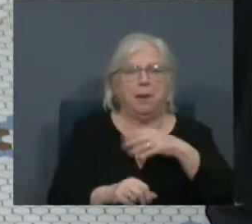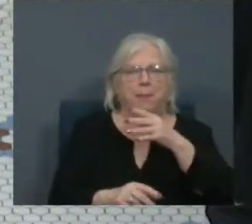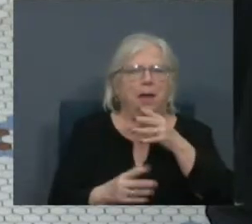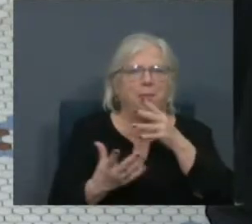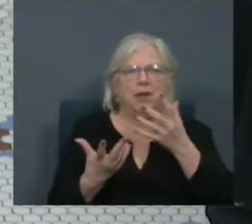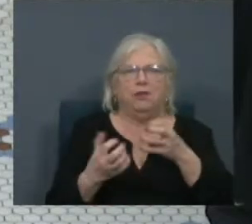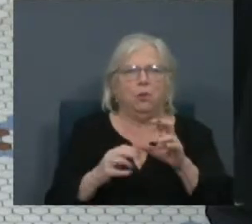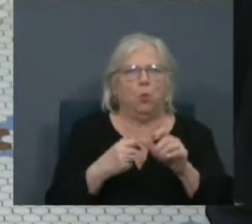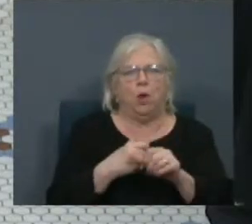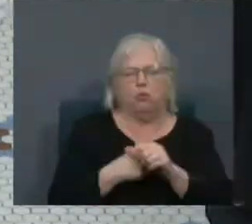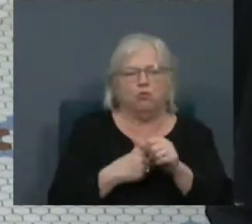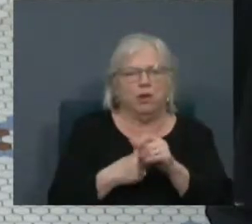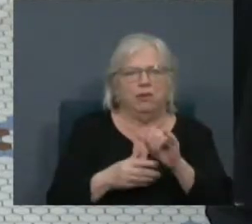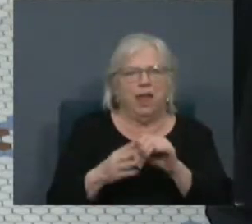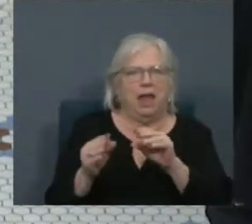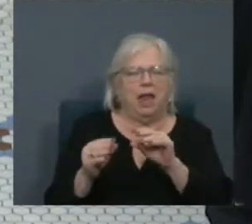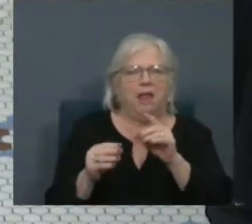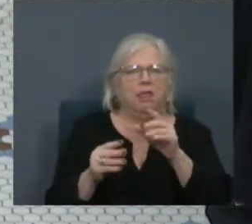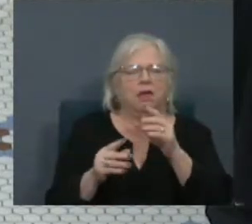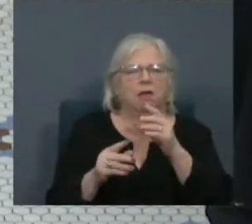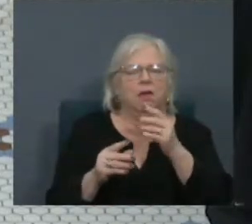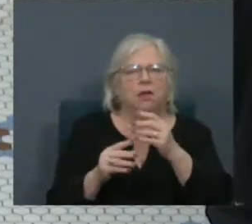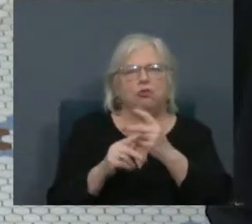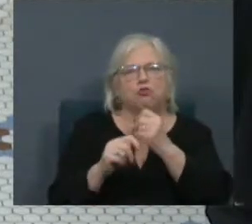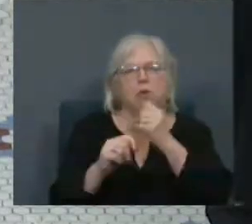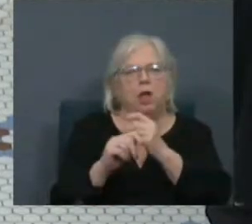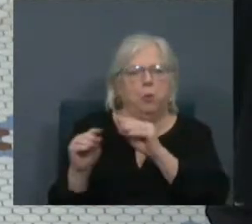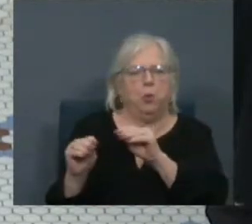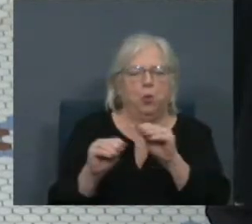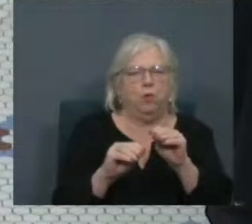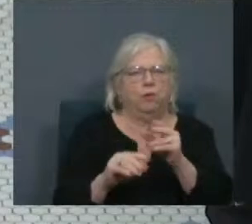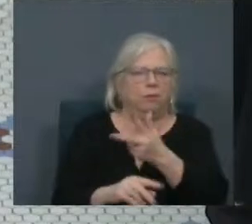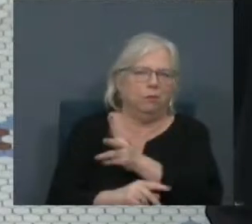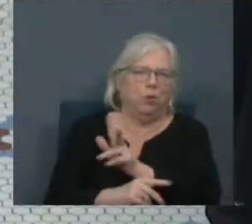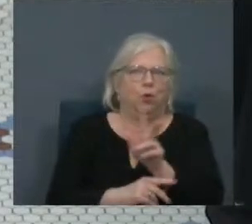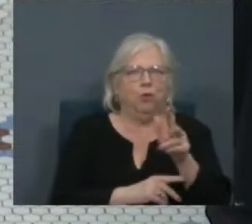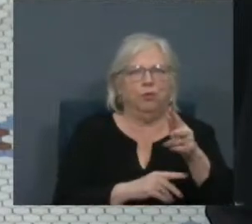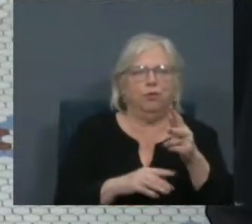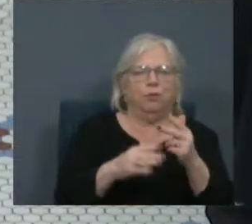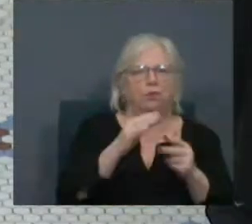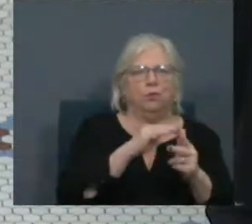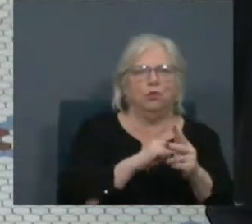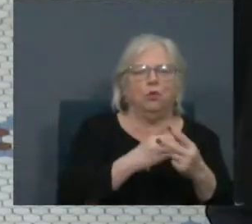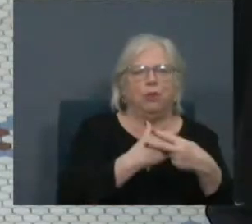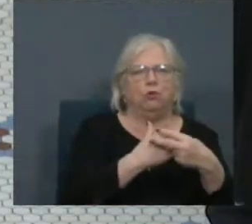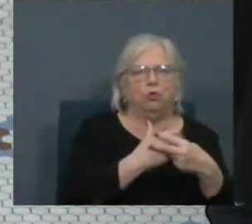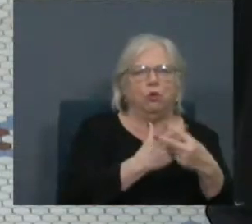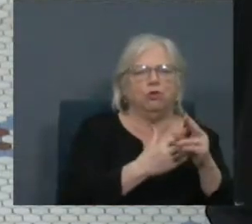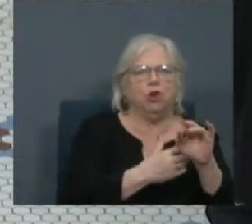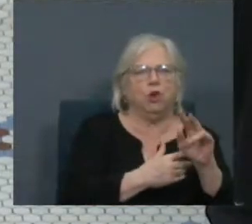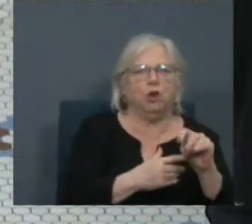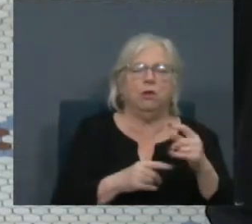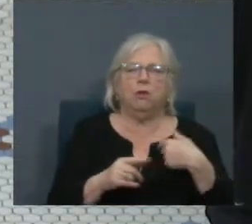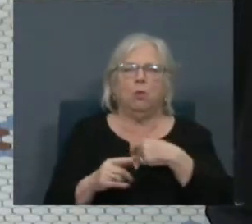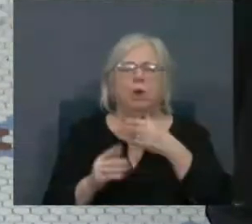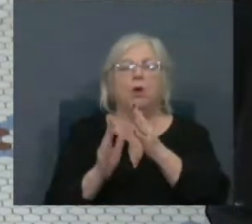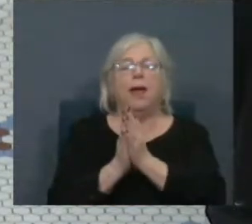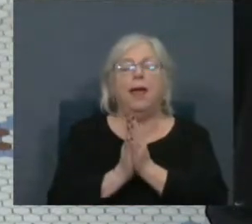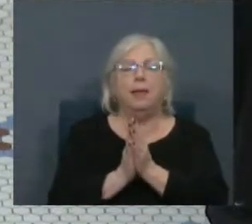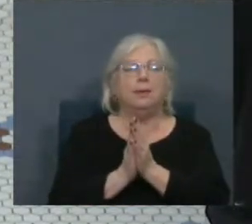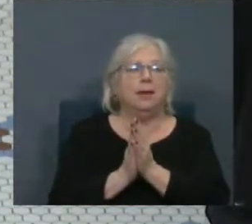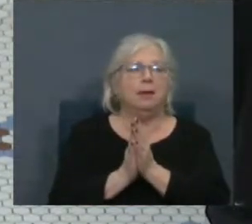doesn't want to risk it and move the food truck there. And so we're just